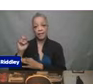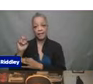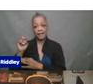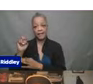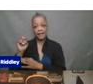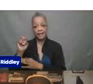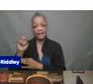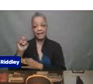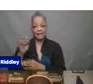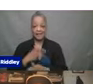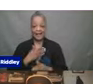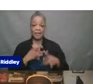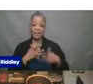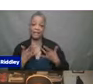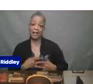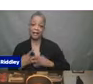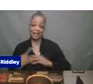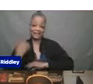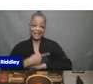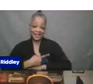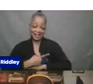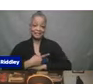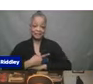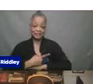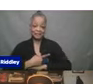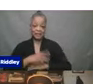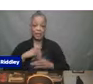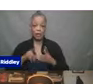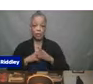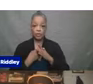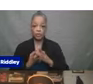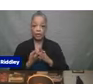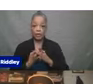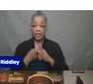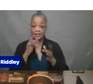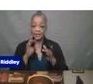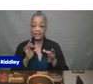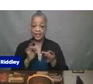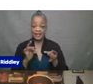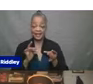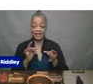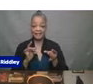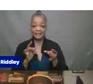again, happy Valentine's Day. I would start probably just saying that